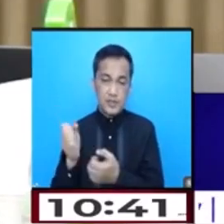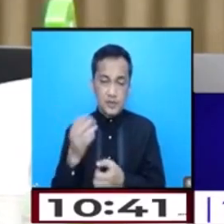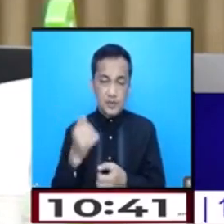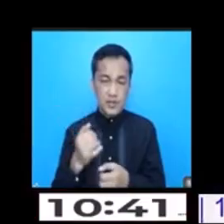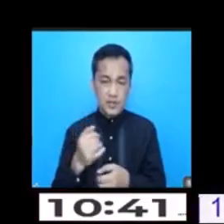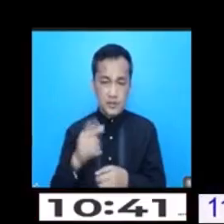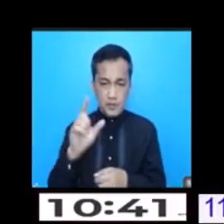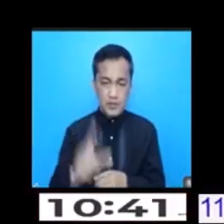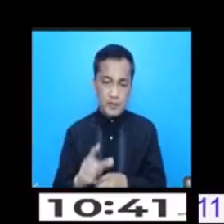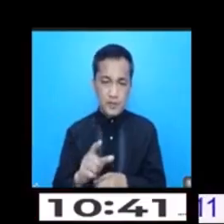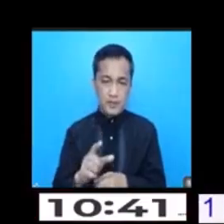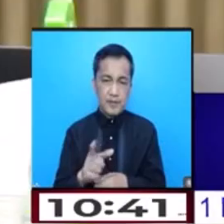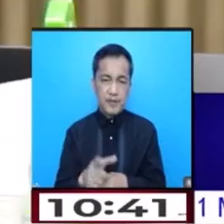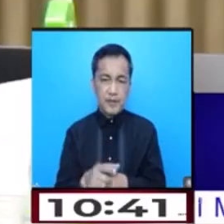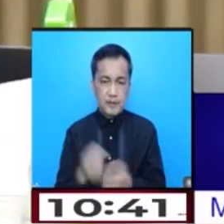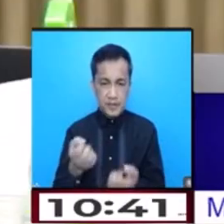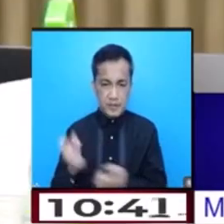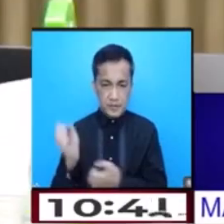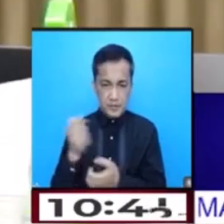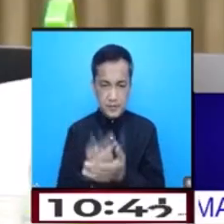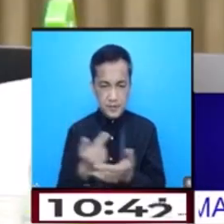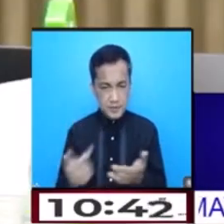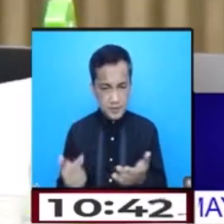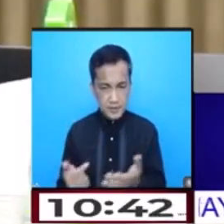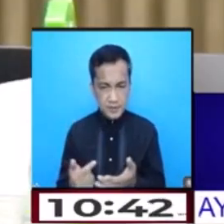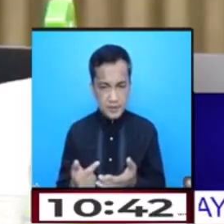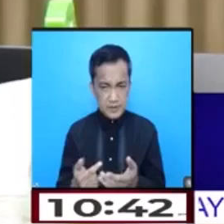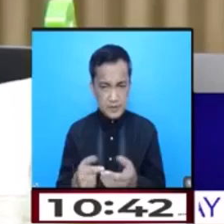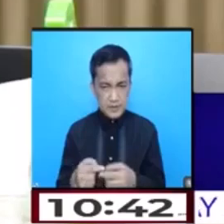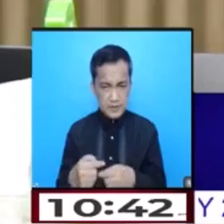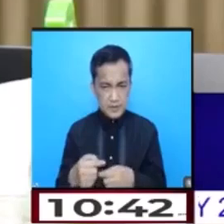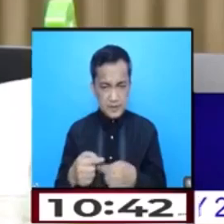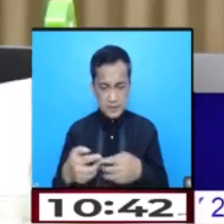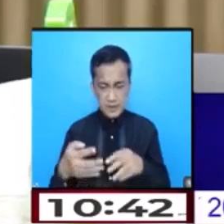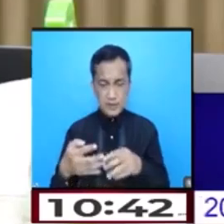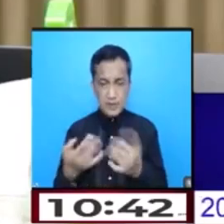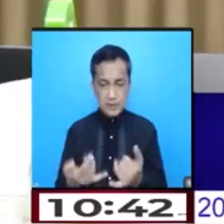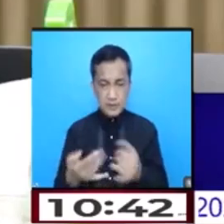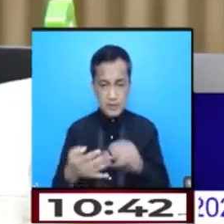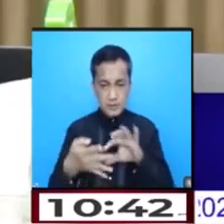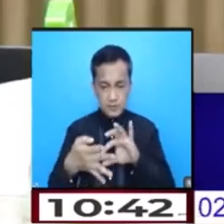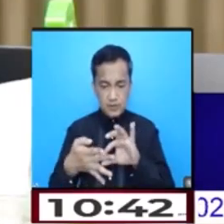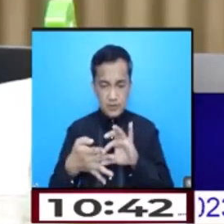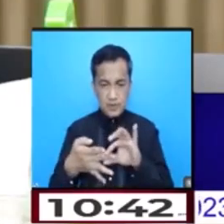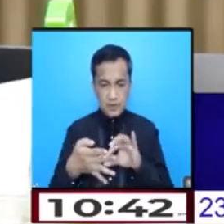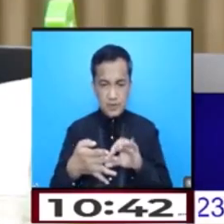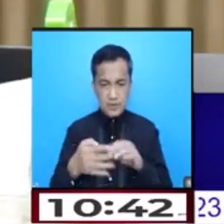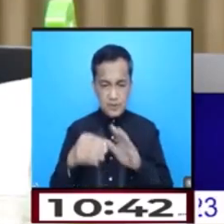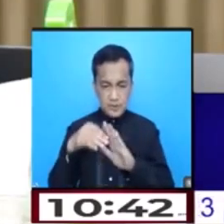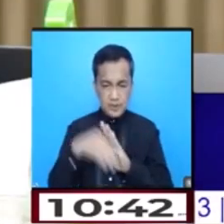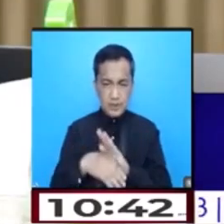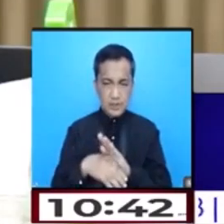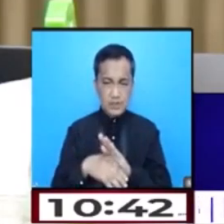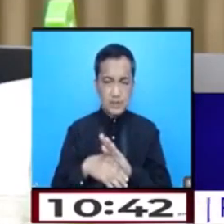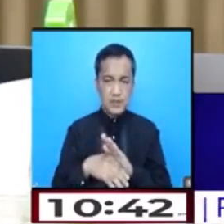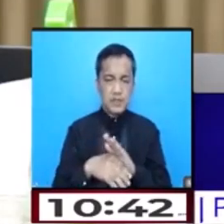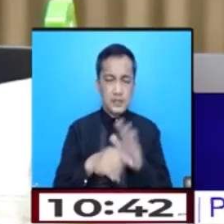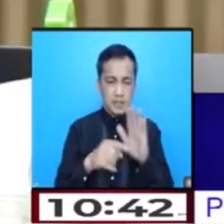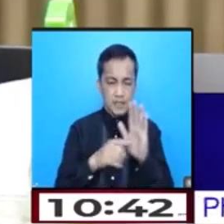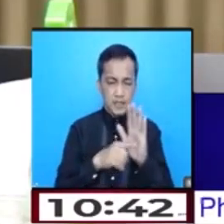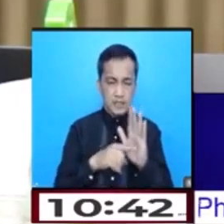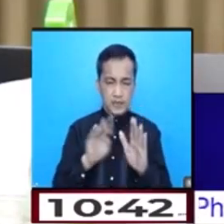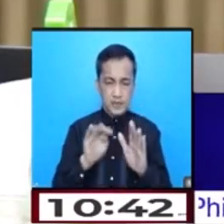here. The exports of goods this quarter declined by negative 15.3%, and the major